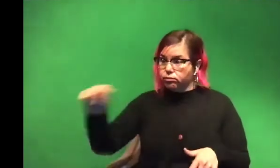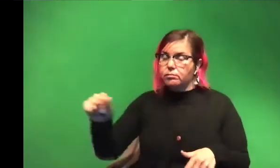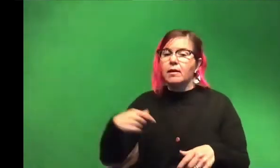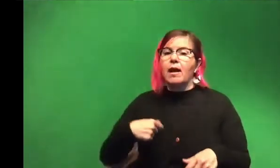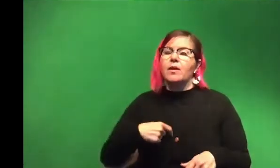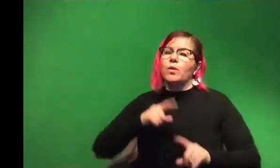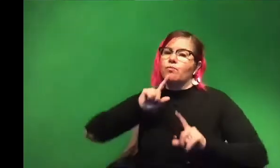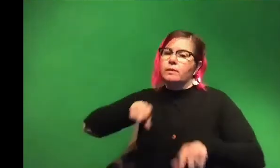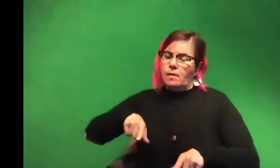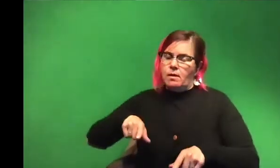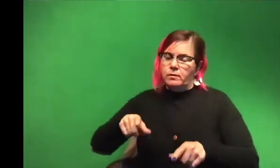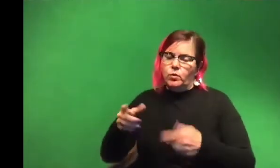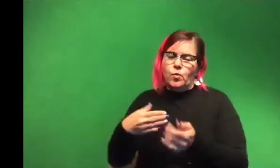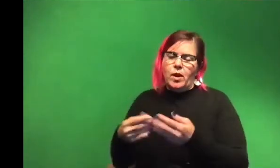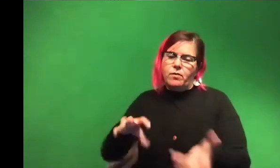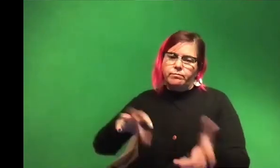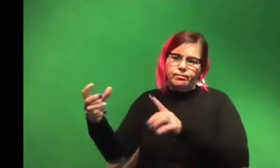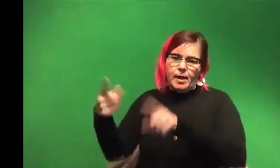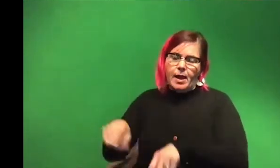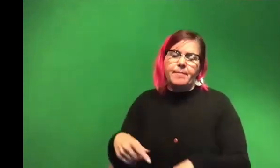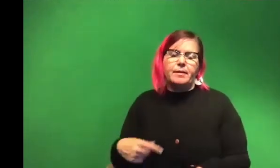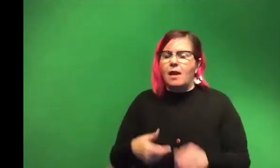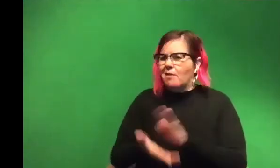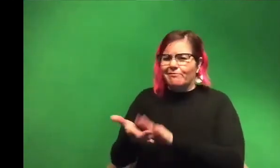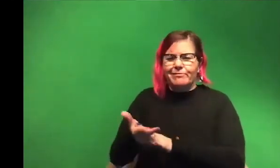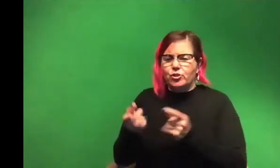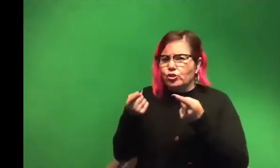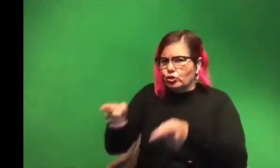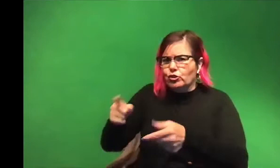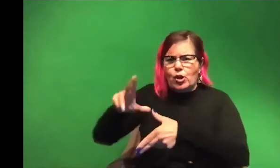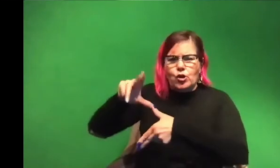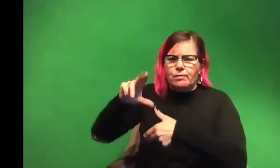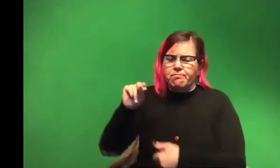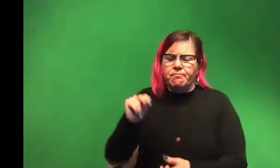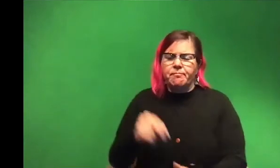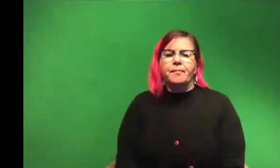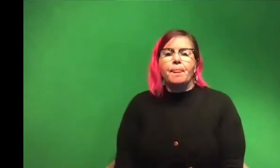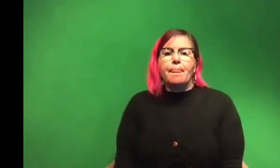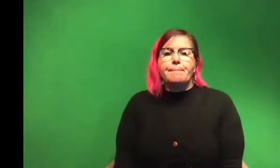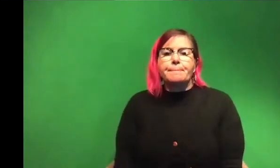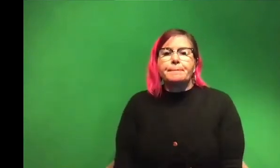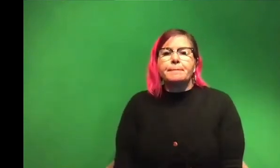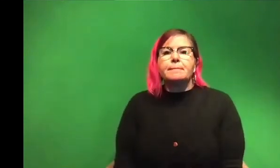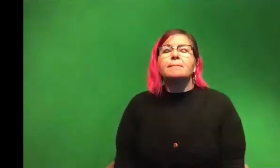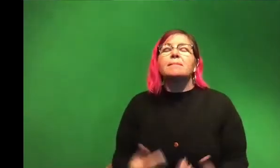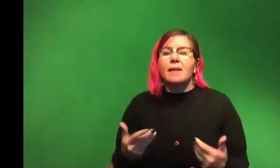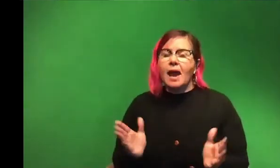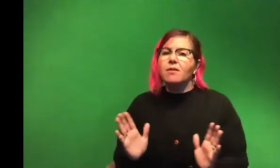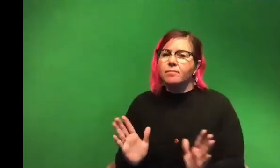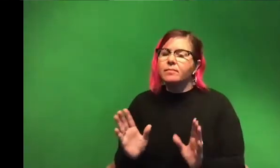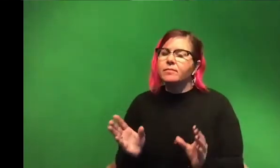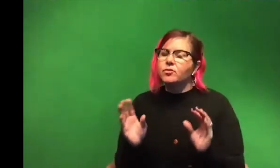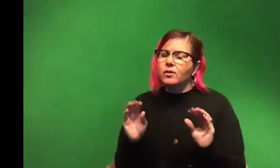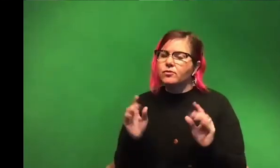to the event. So we aren't operating during the hurricane, but I think that there's a movement to kind of push that technology